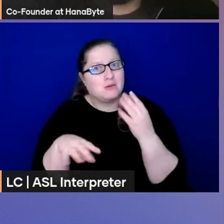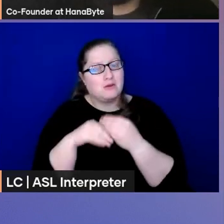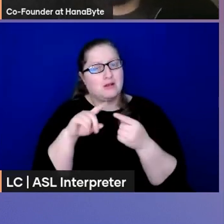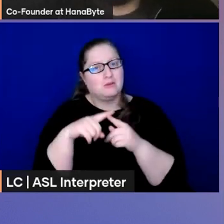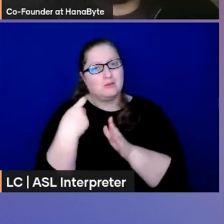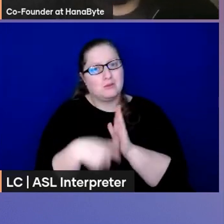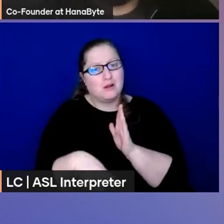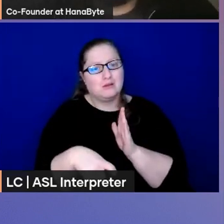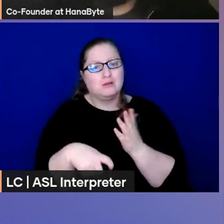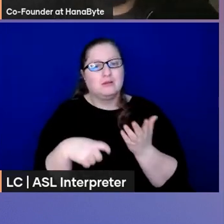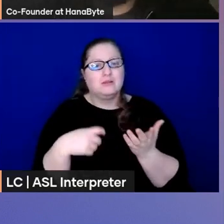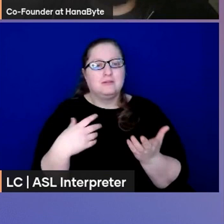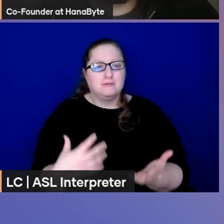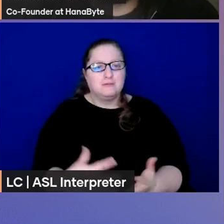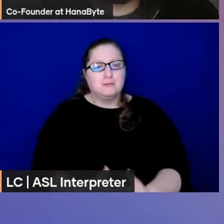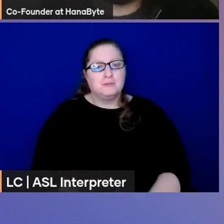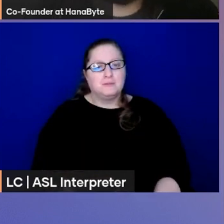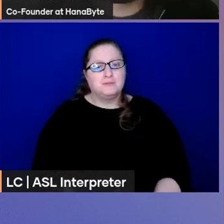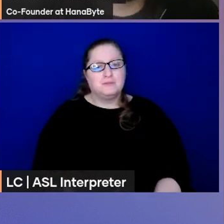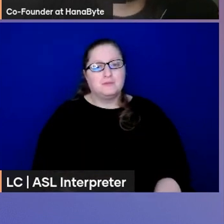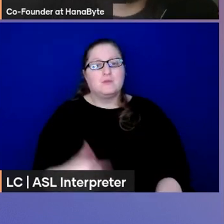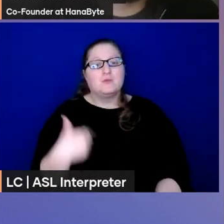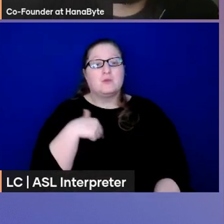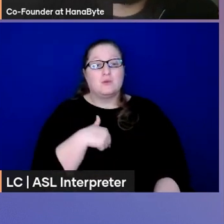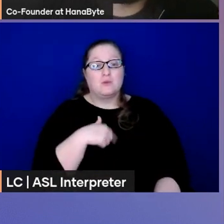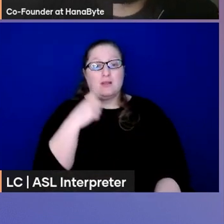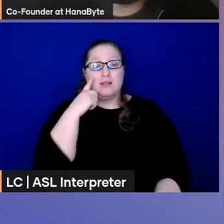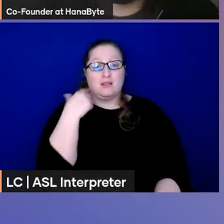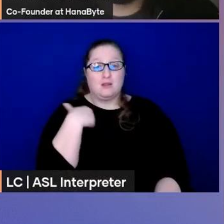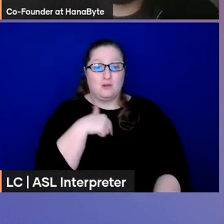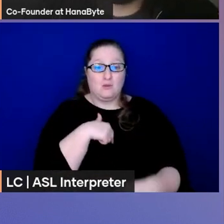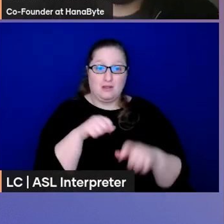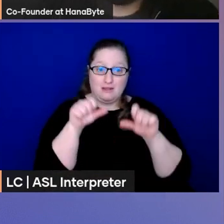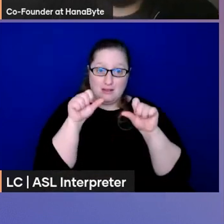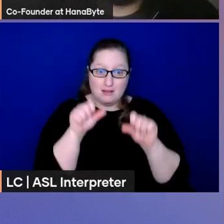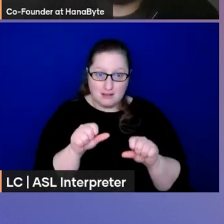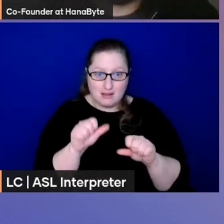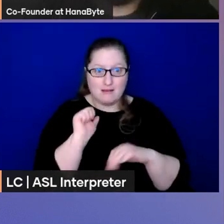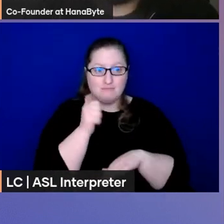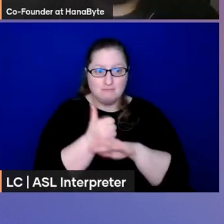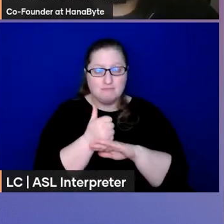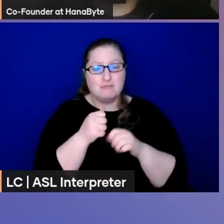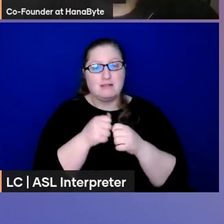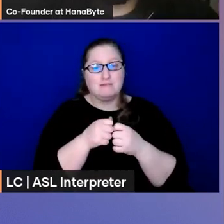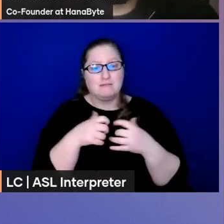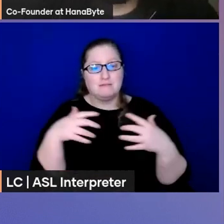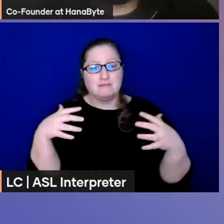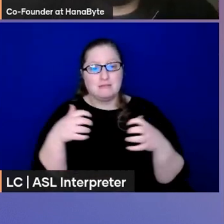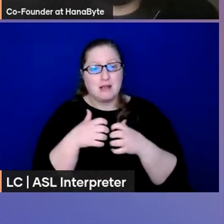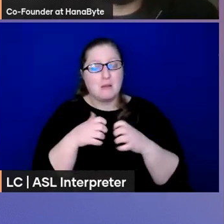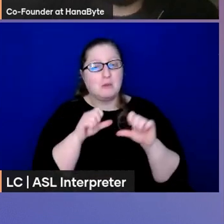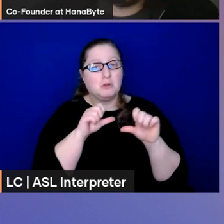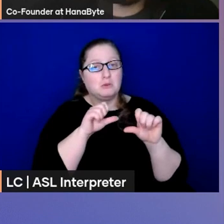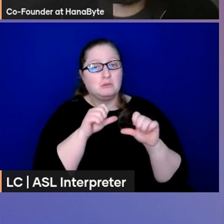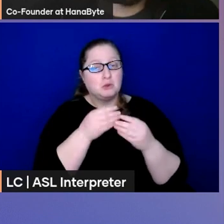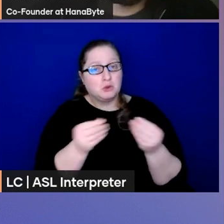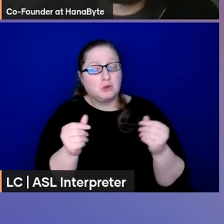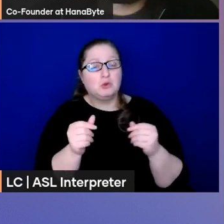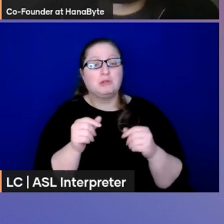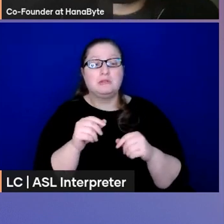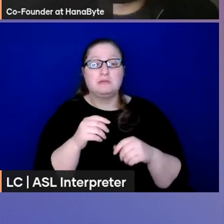to hit on the points, we do think we can implement a scalable solution that is not only secure, it's zero